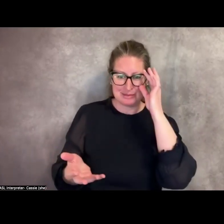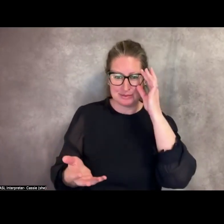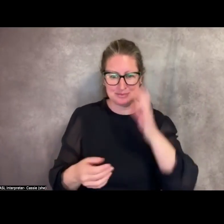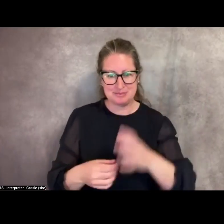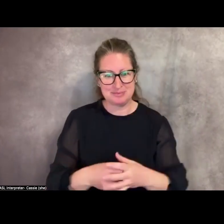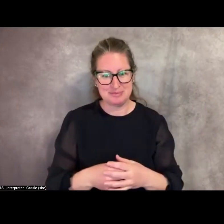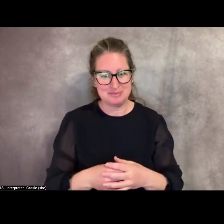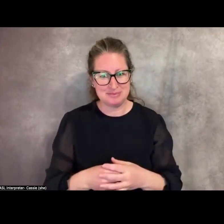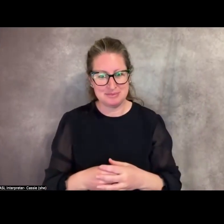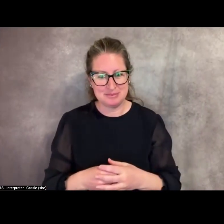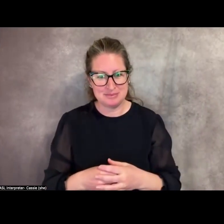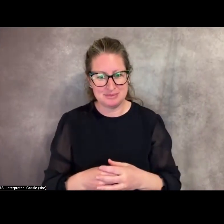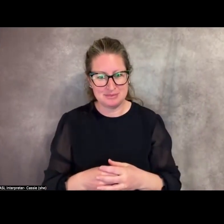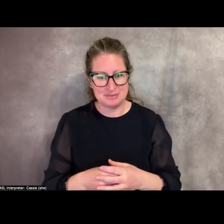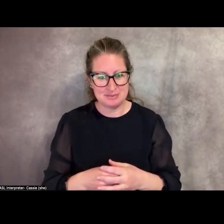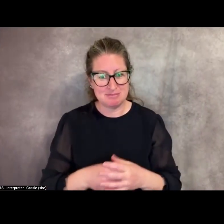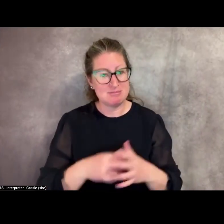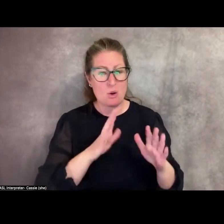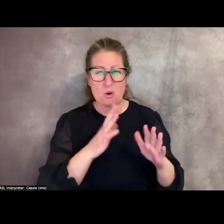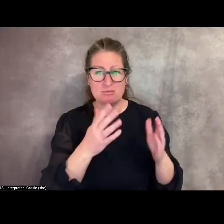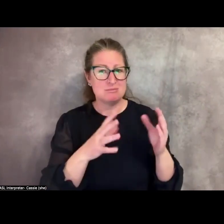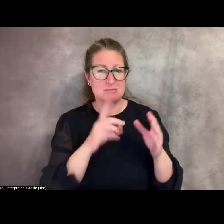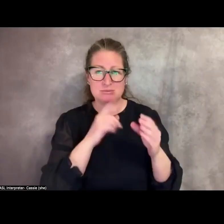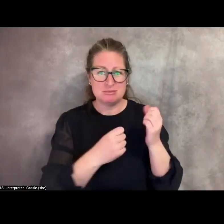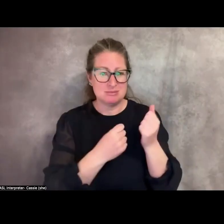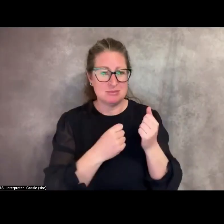Salamanca in Timor,